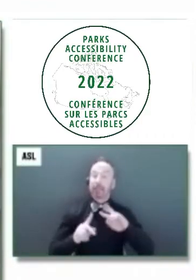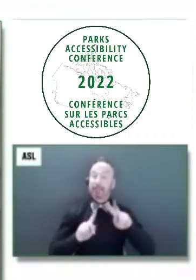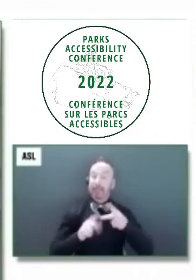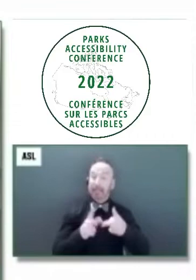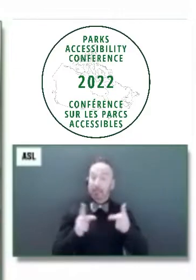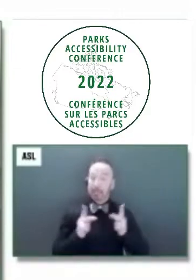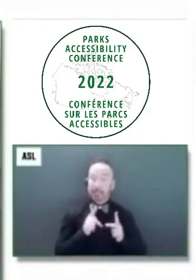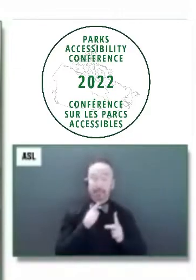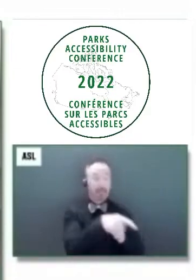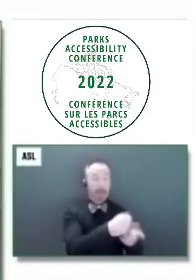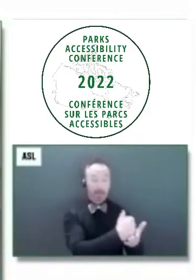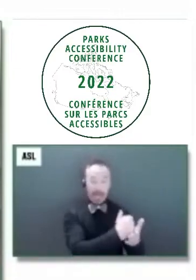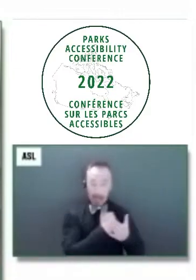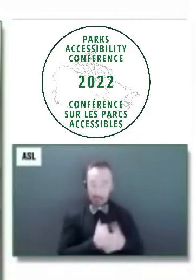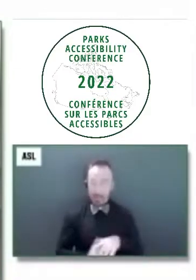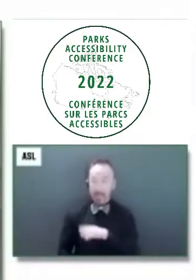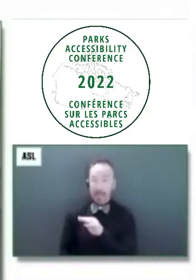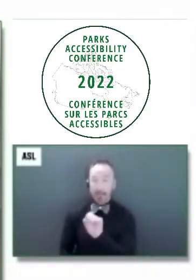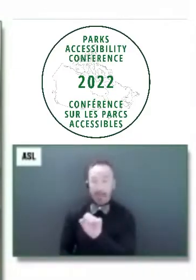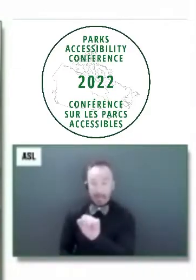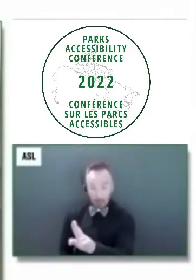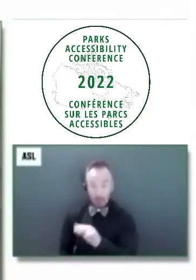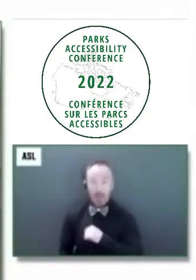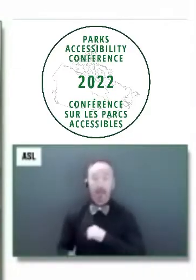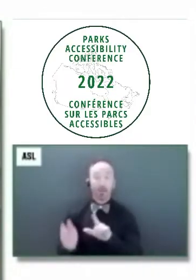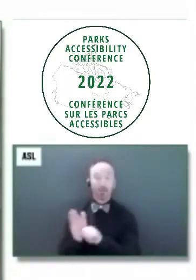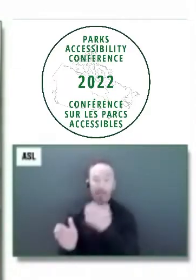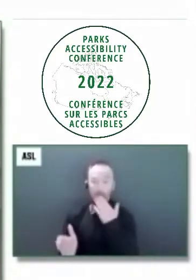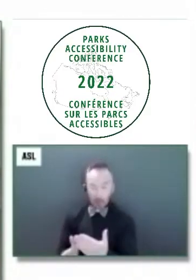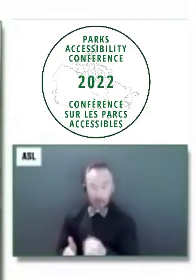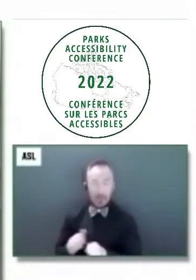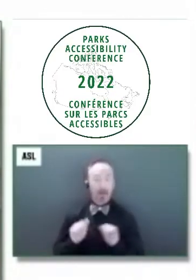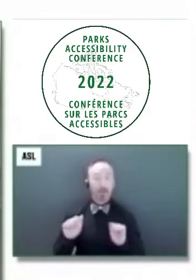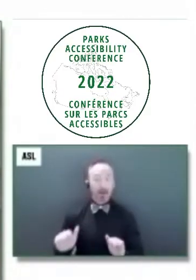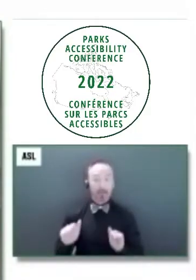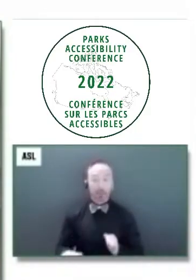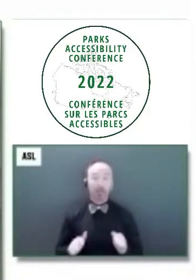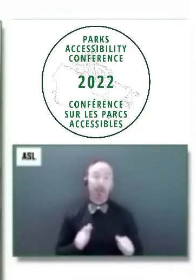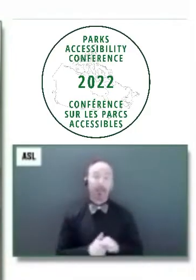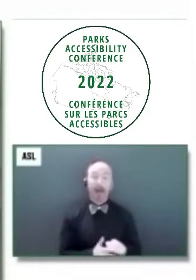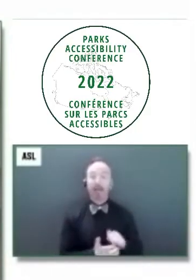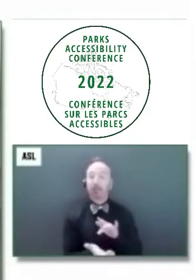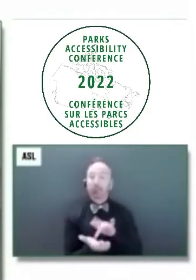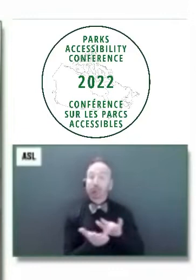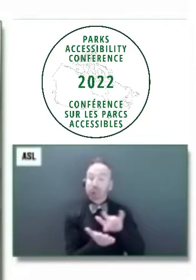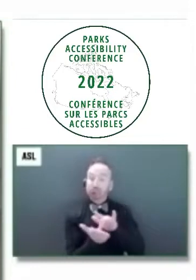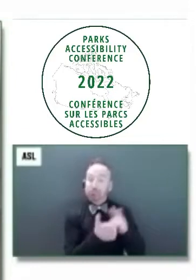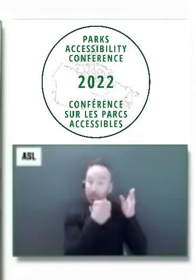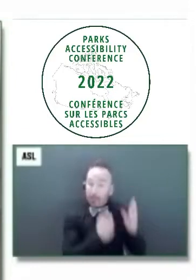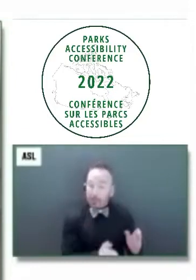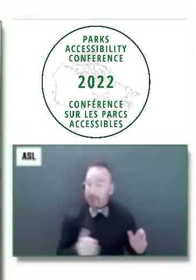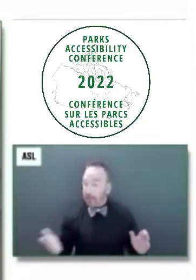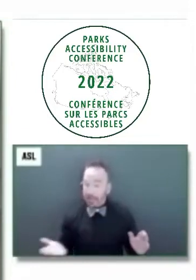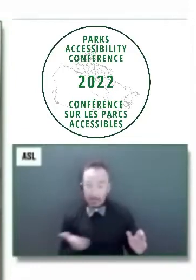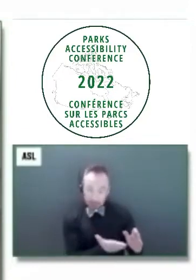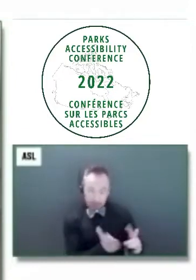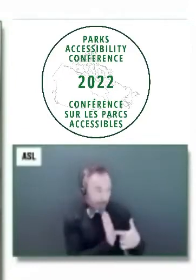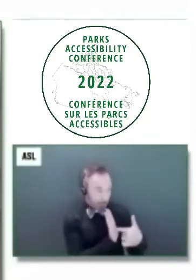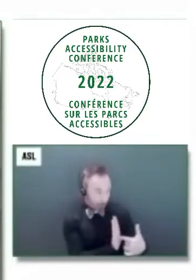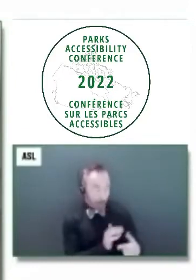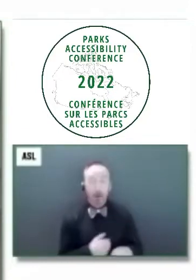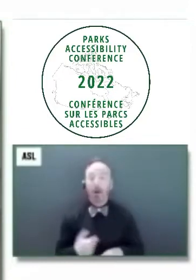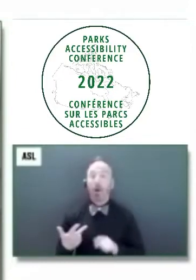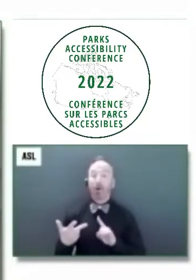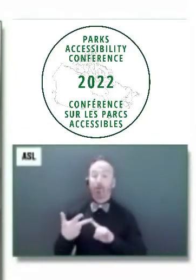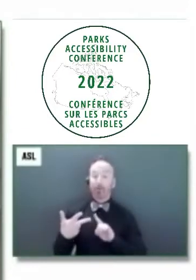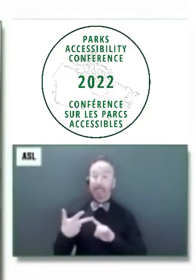with decent print that I could pluck from a stand next to the cashier and peruse quickly. In coffee shop number 3, they used to let me behind